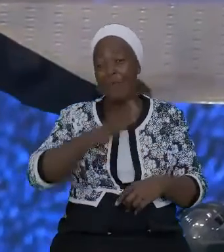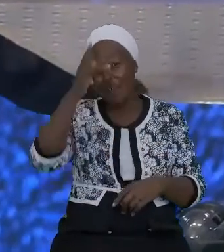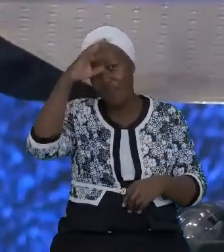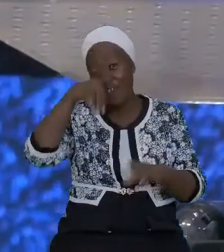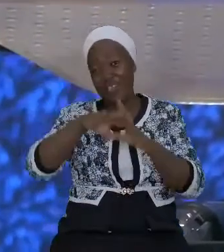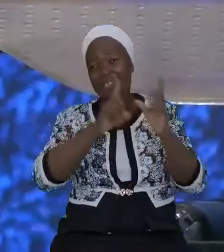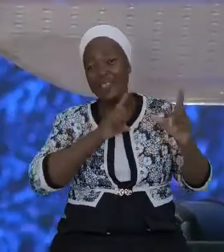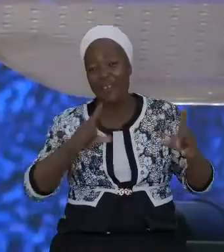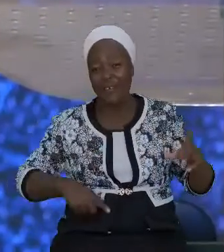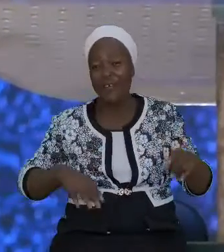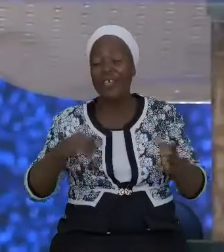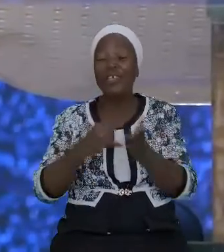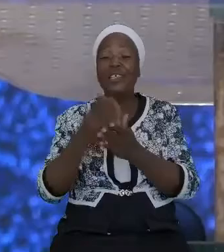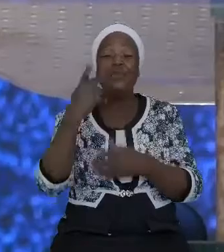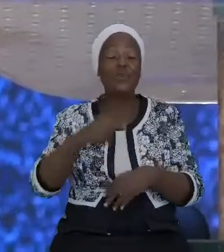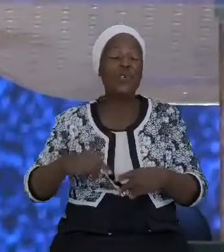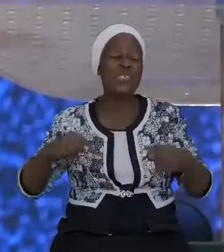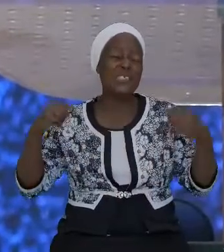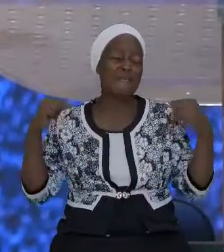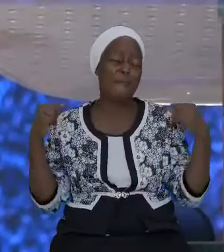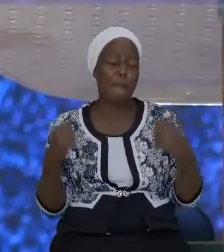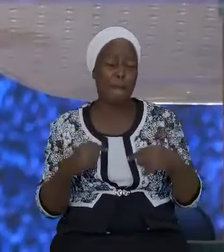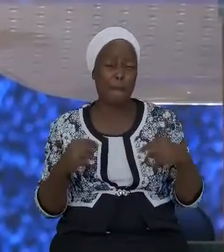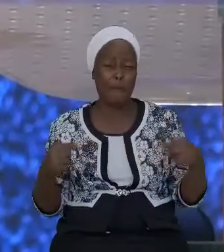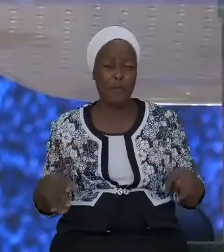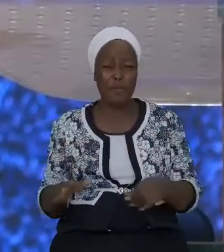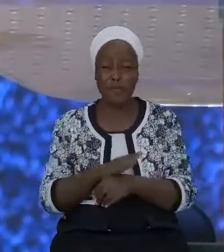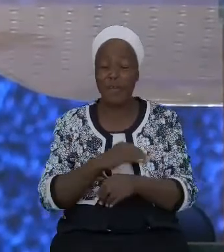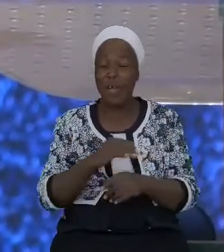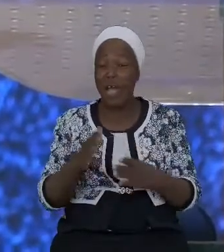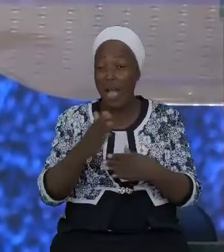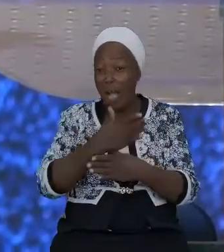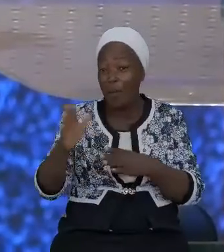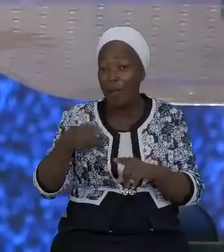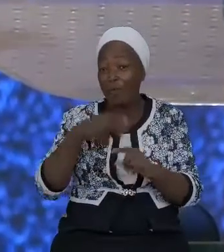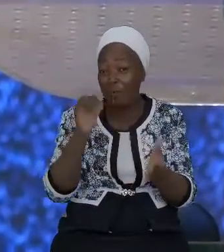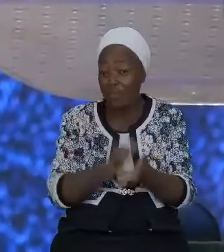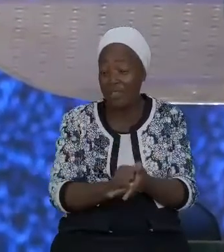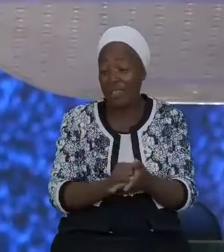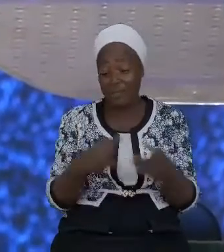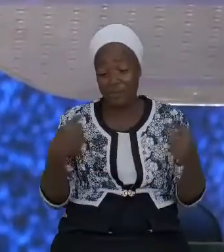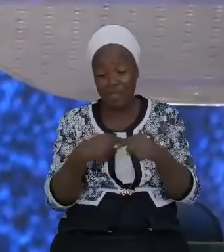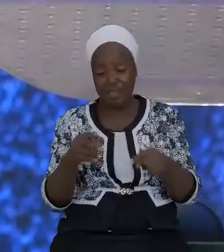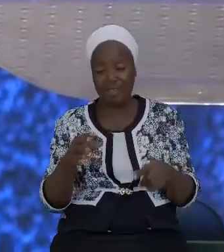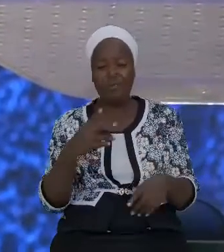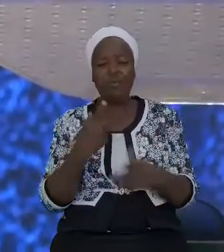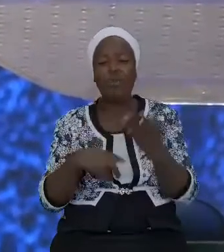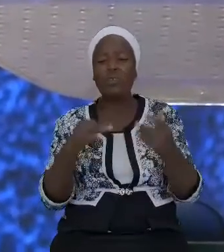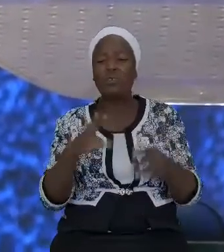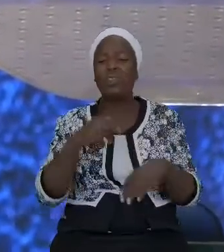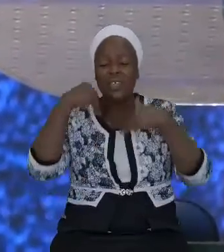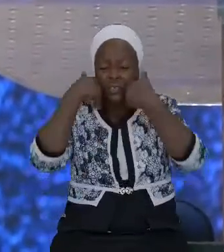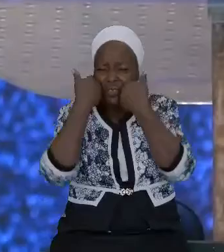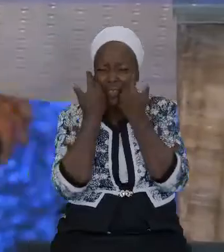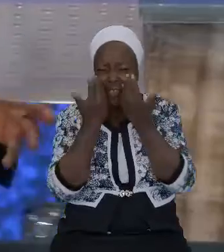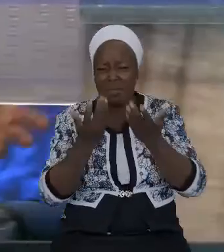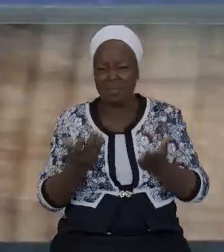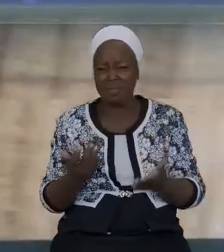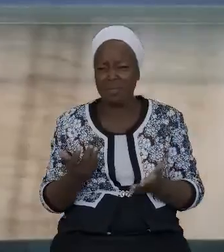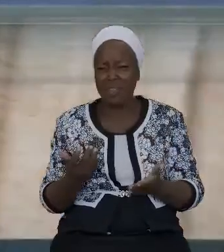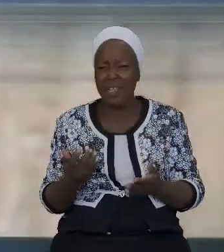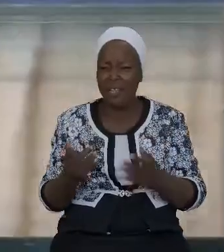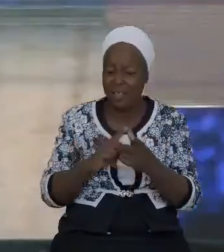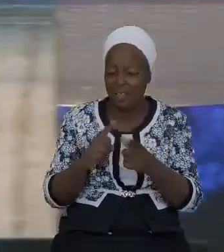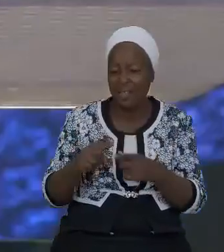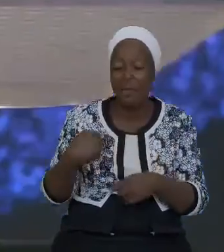Apart from the pain of the beating, the shame. And so we finished that day. And